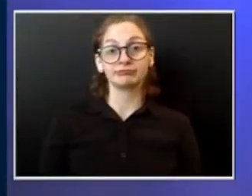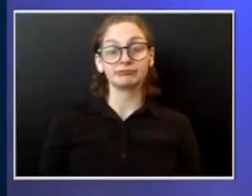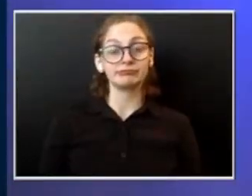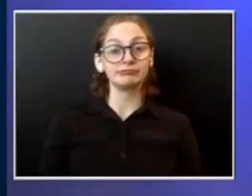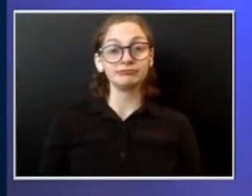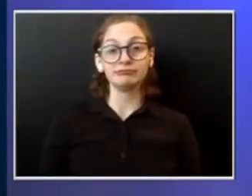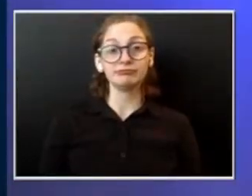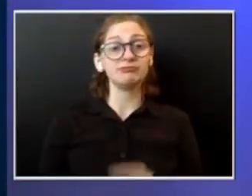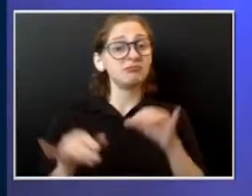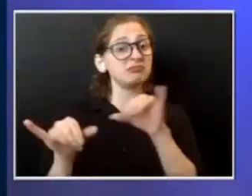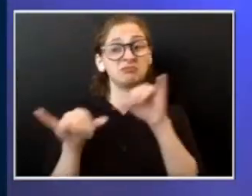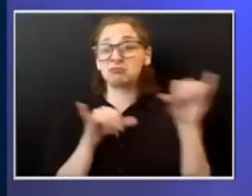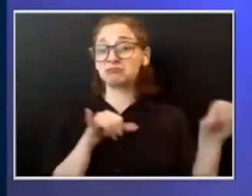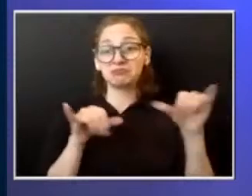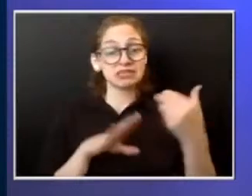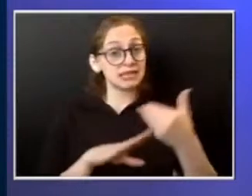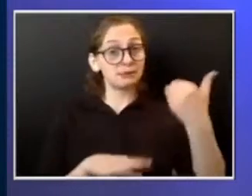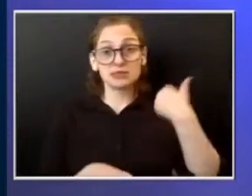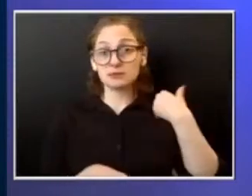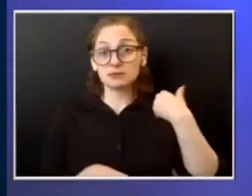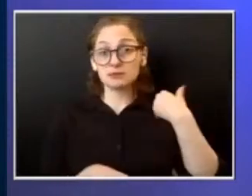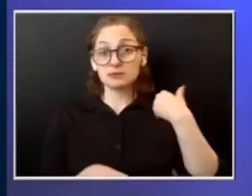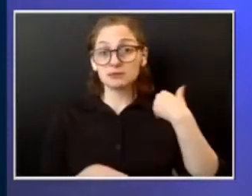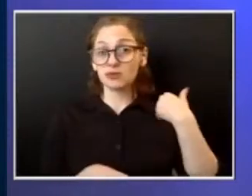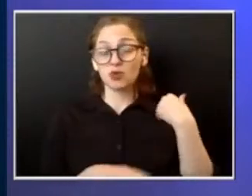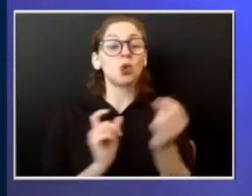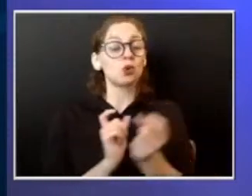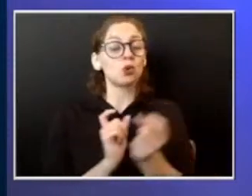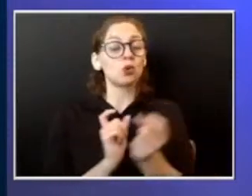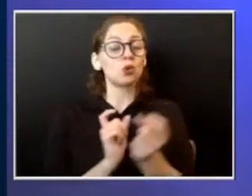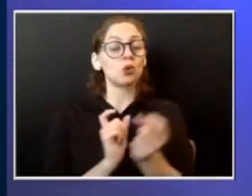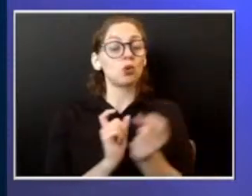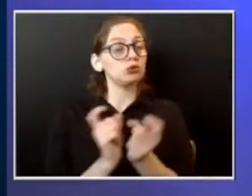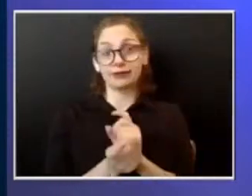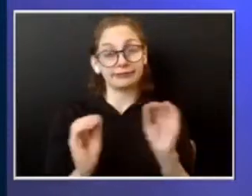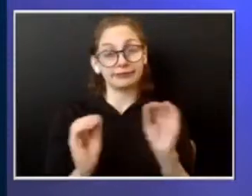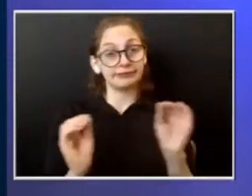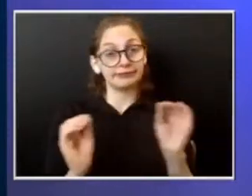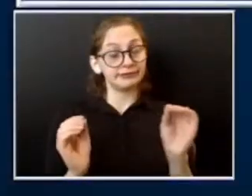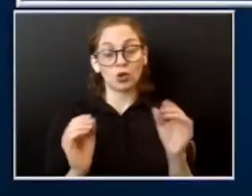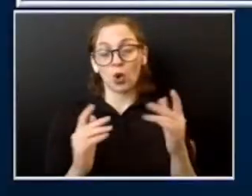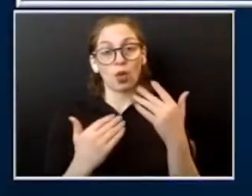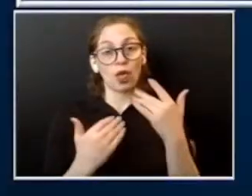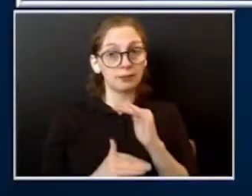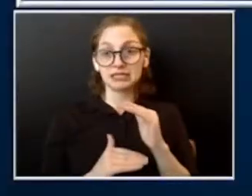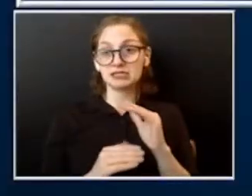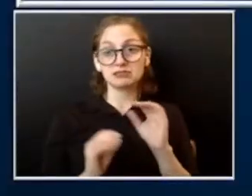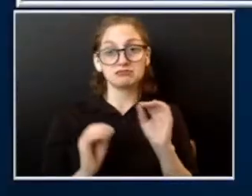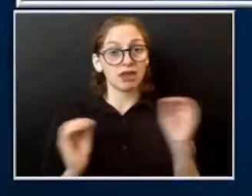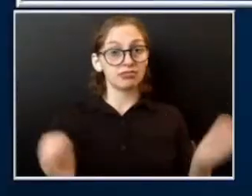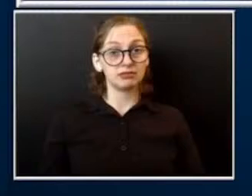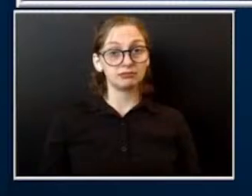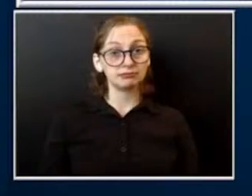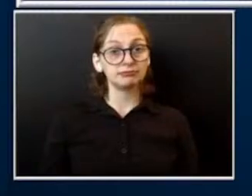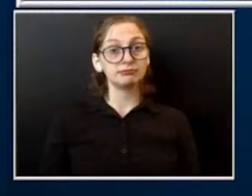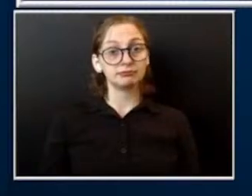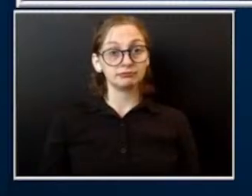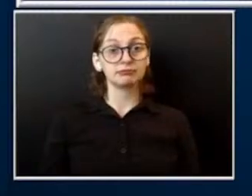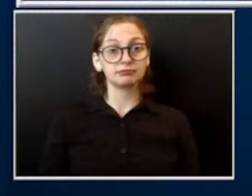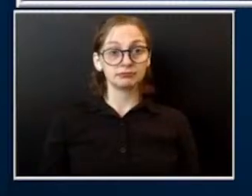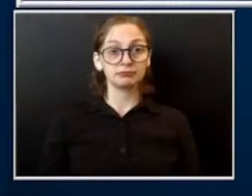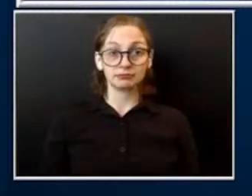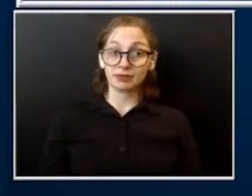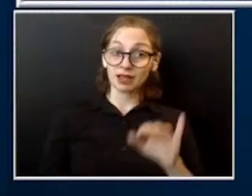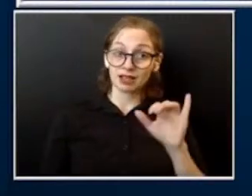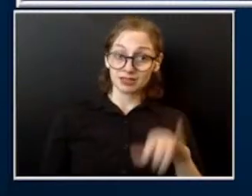was before we started this, so I have had no repercussions. Is that the case all the time? Well, She's yeah, pretty most of the